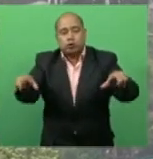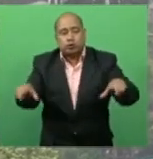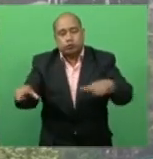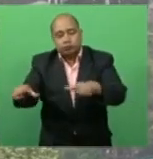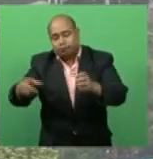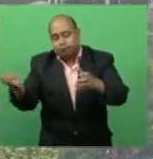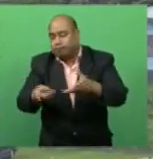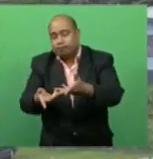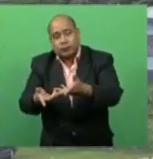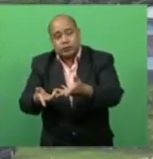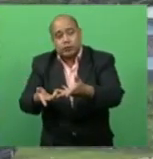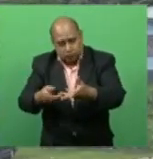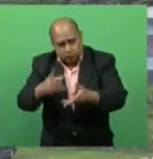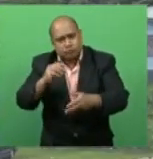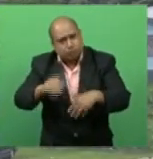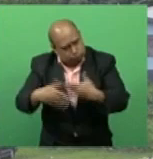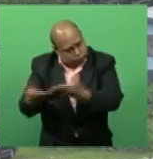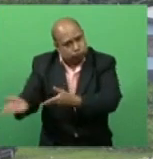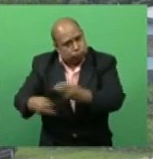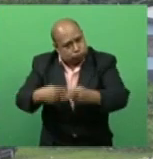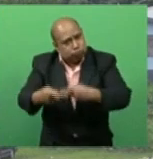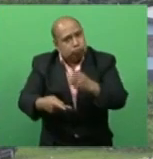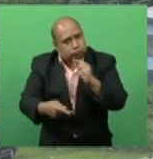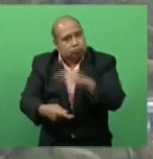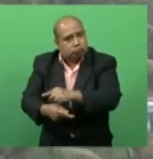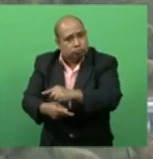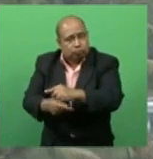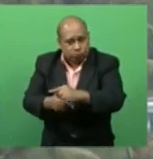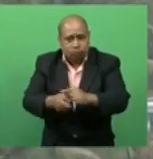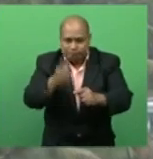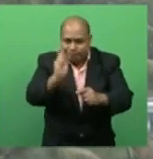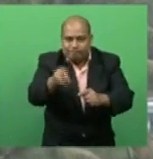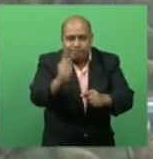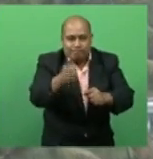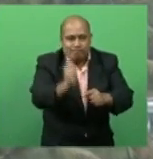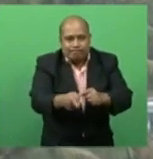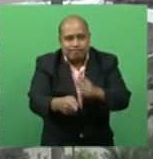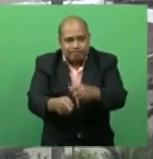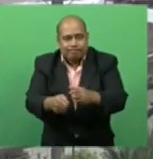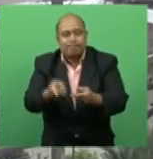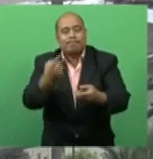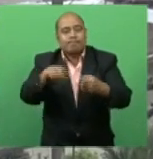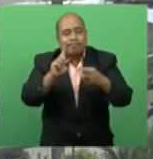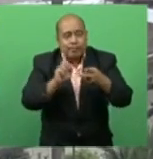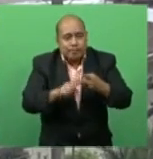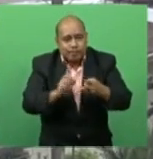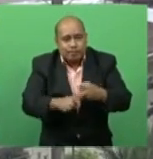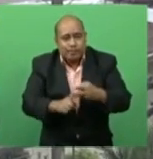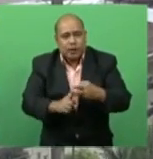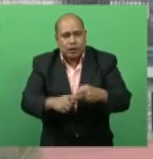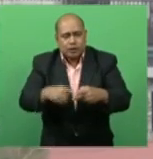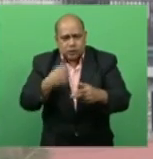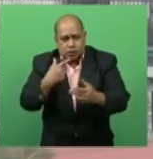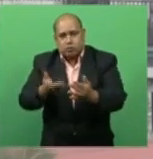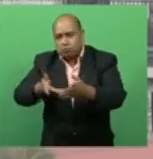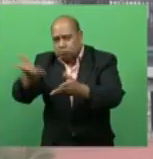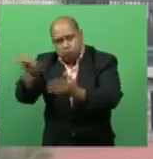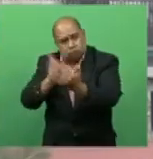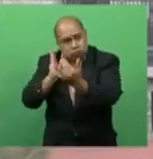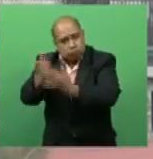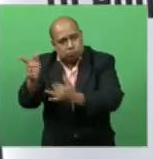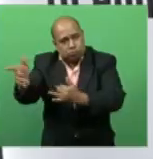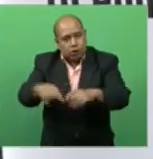the process of giving them notice as well as going through the courts and using proper